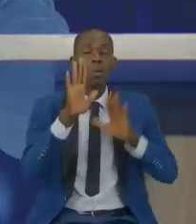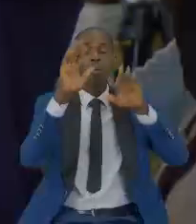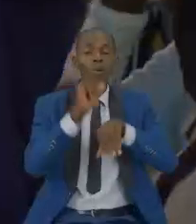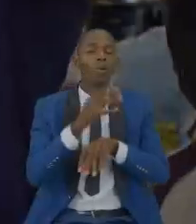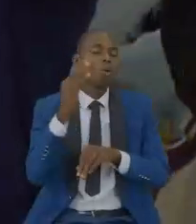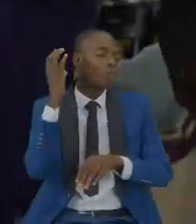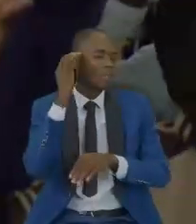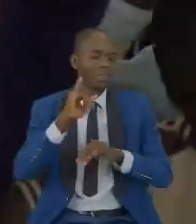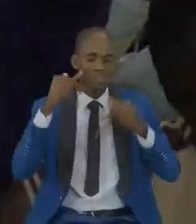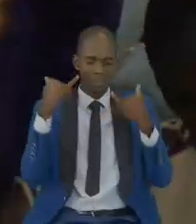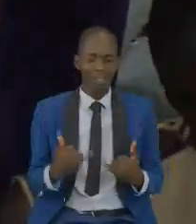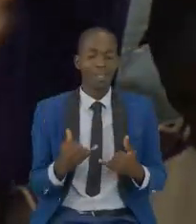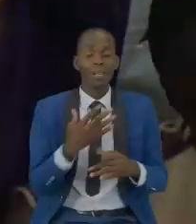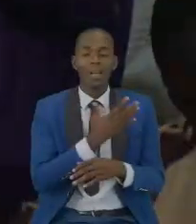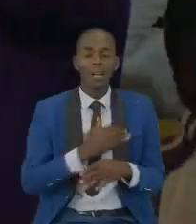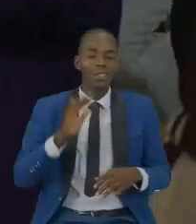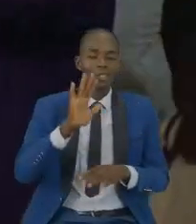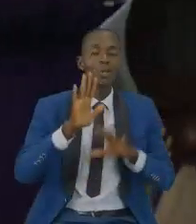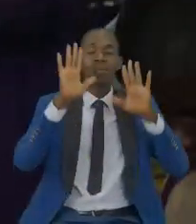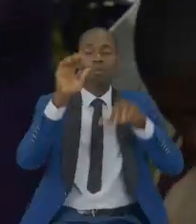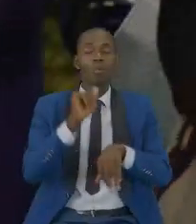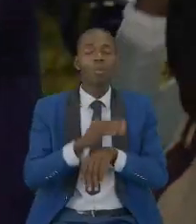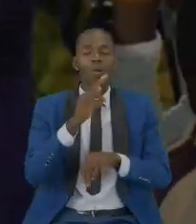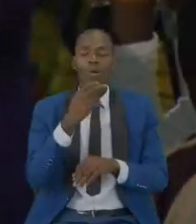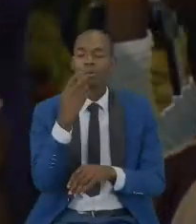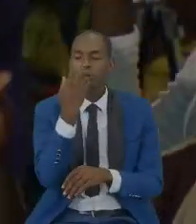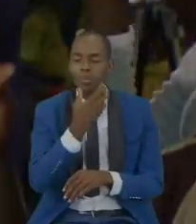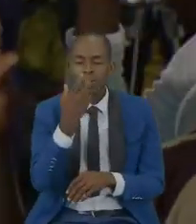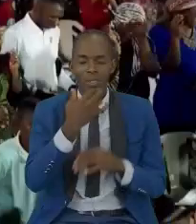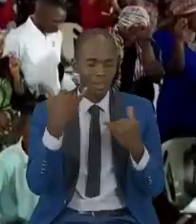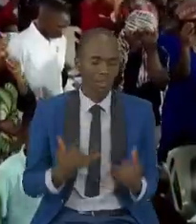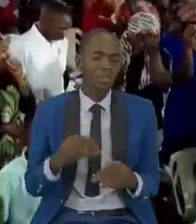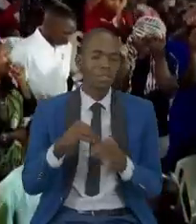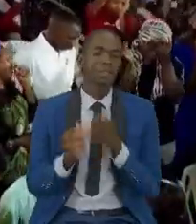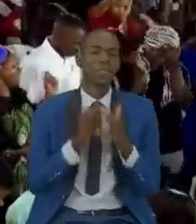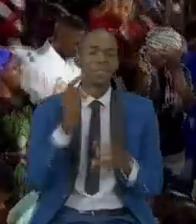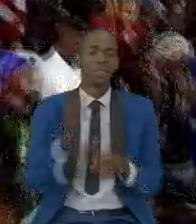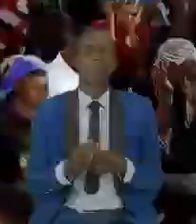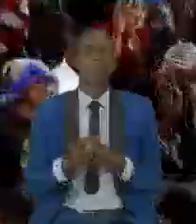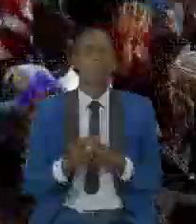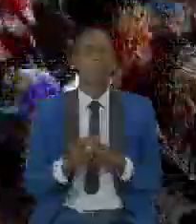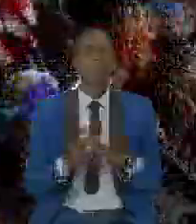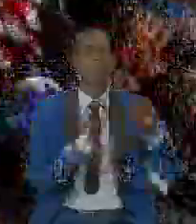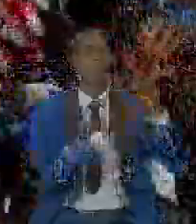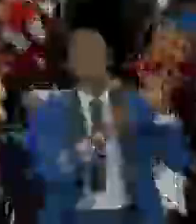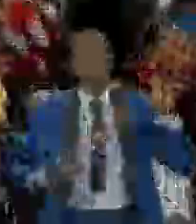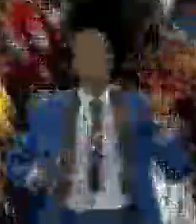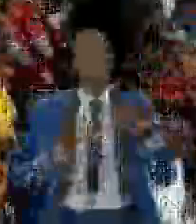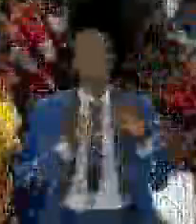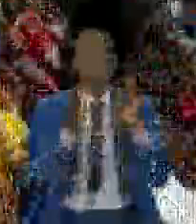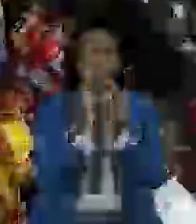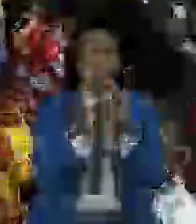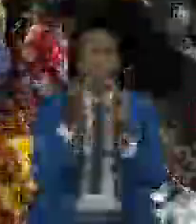now. And your miracle of speaking right now. Lord, I pray that those